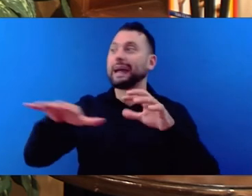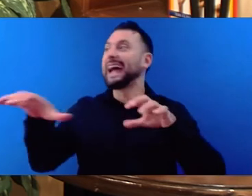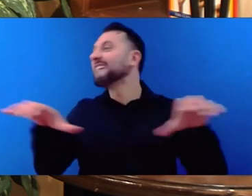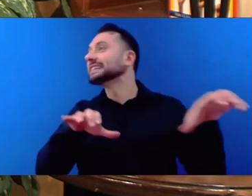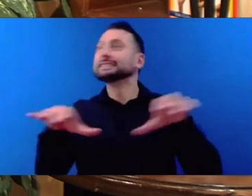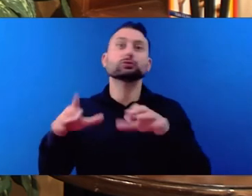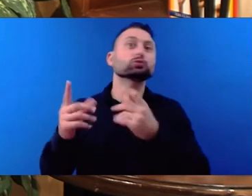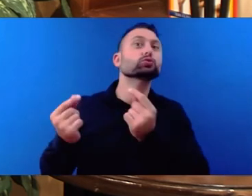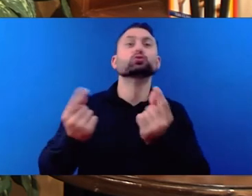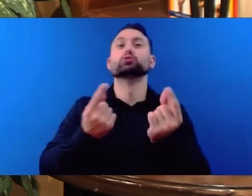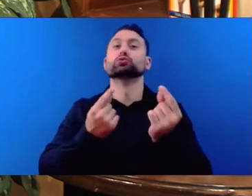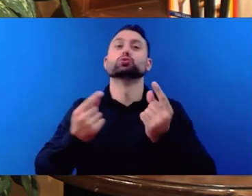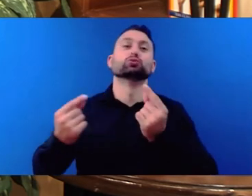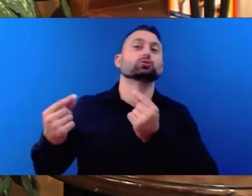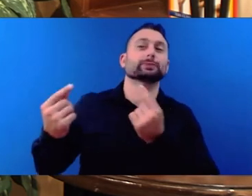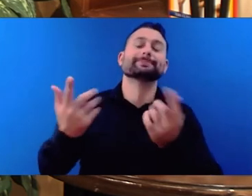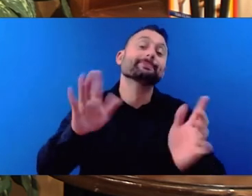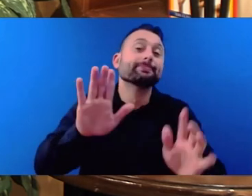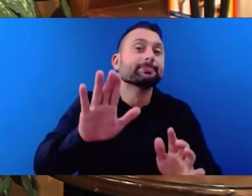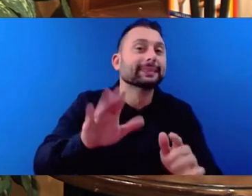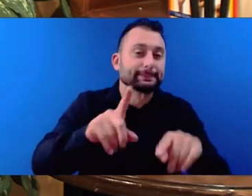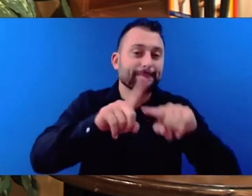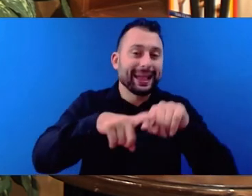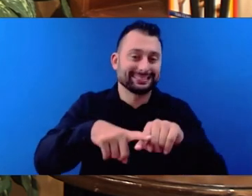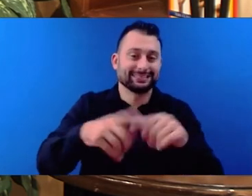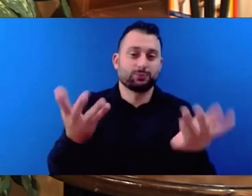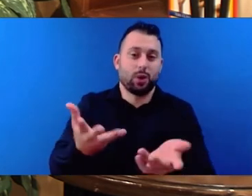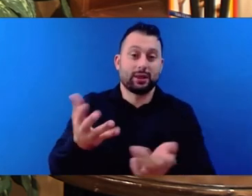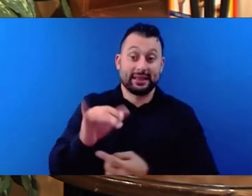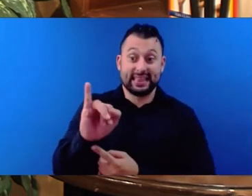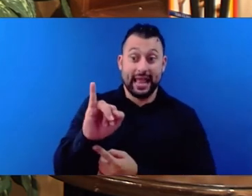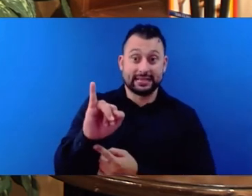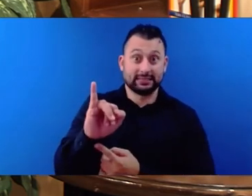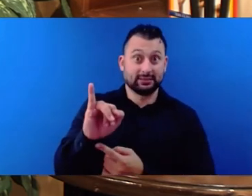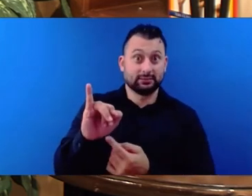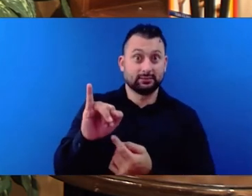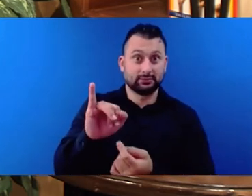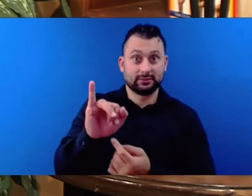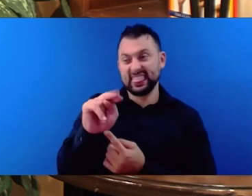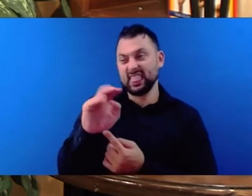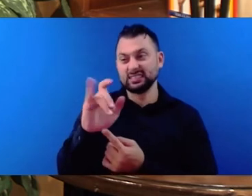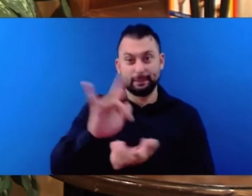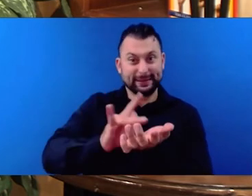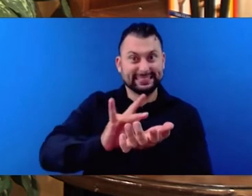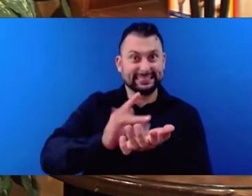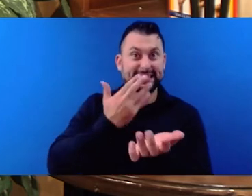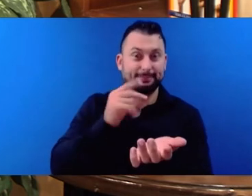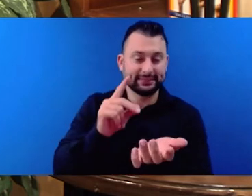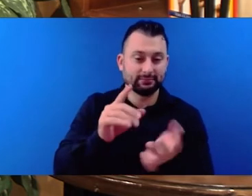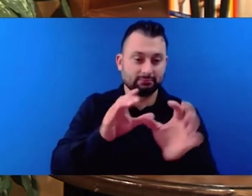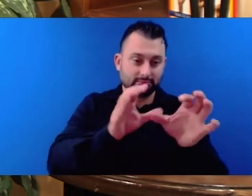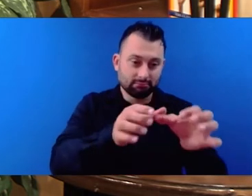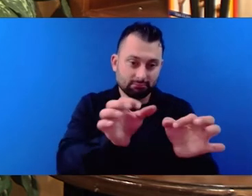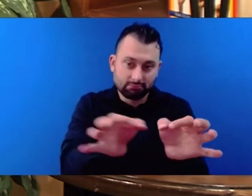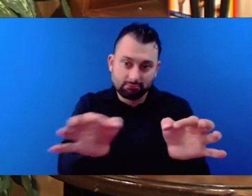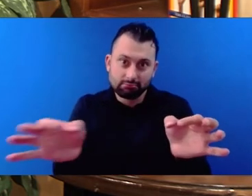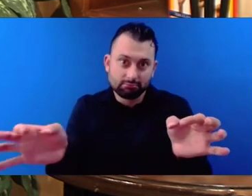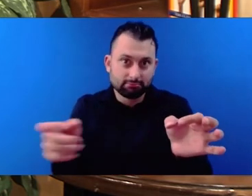is different, and we take the whole clinical picture into making that decision on which insulin we